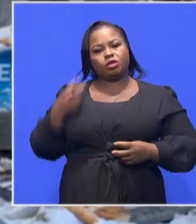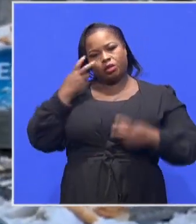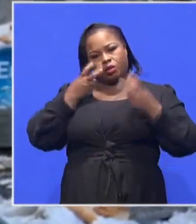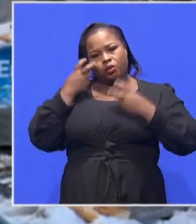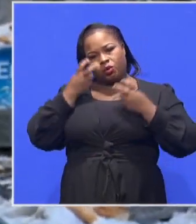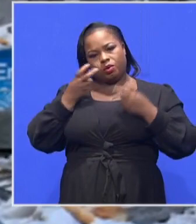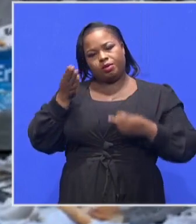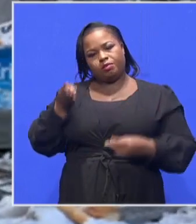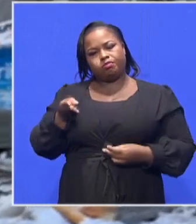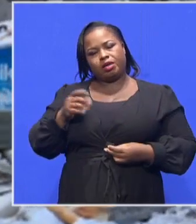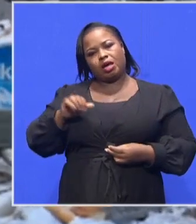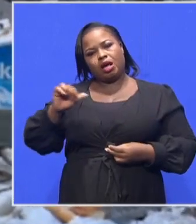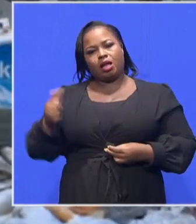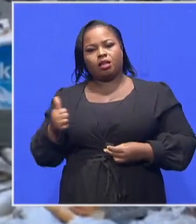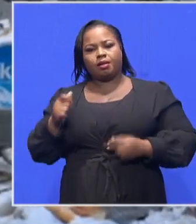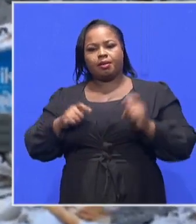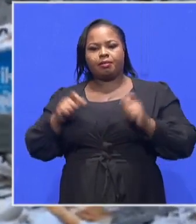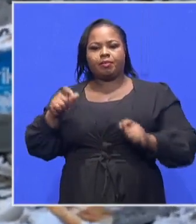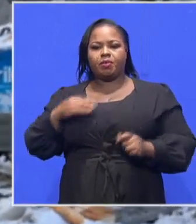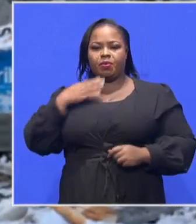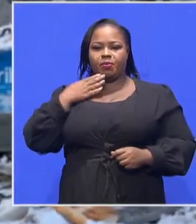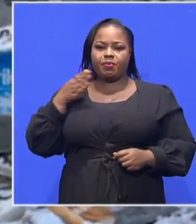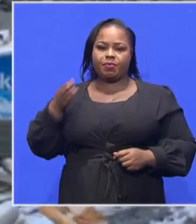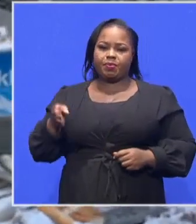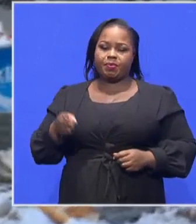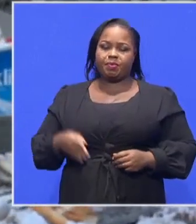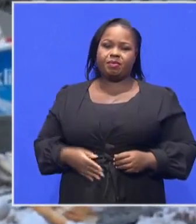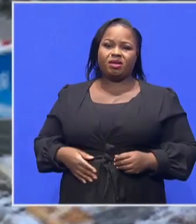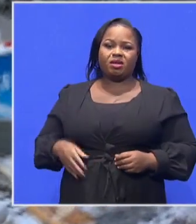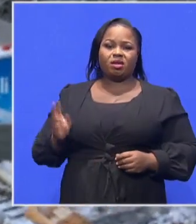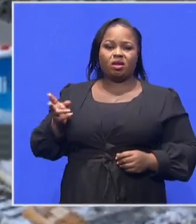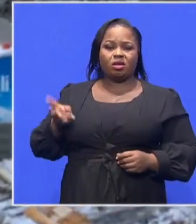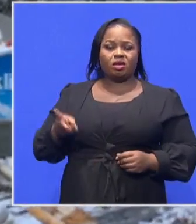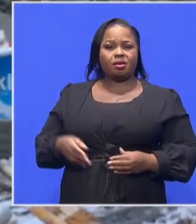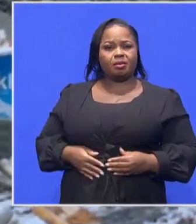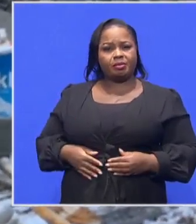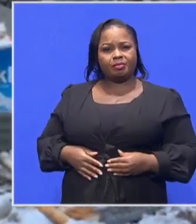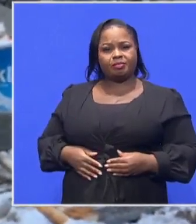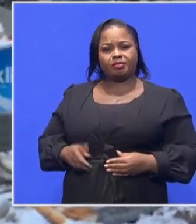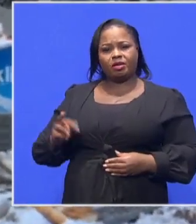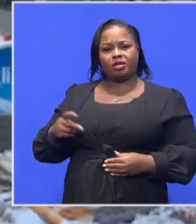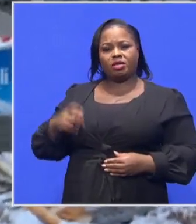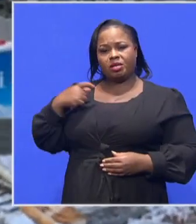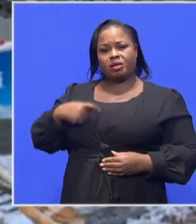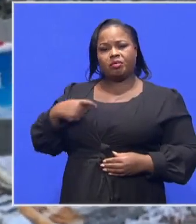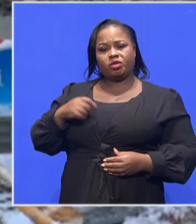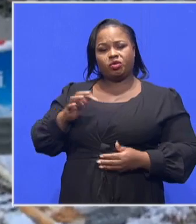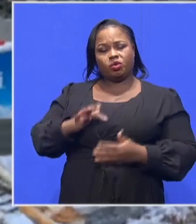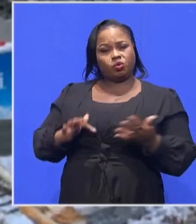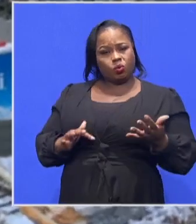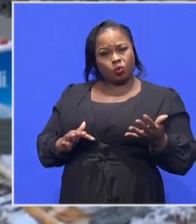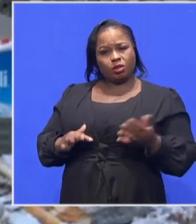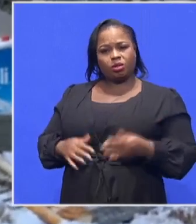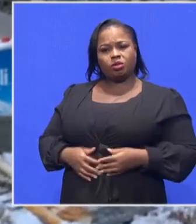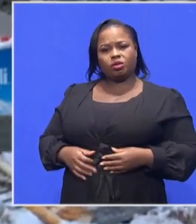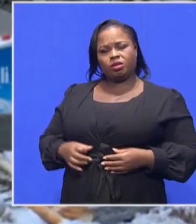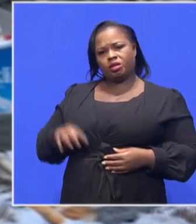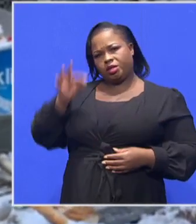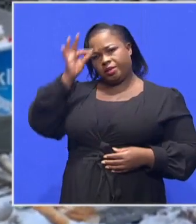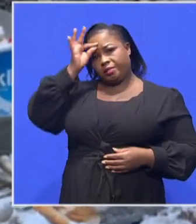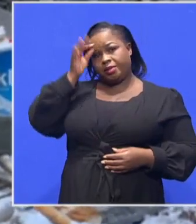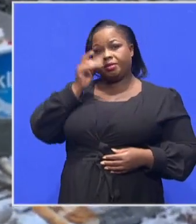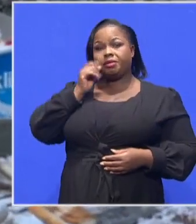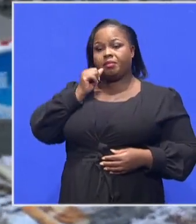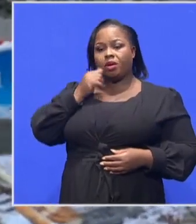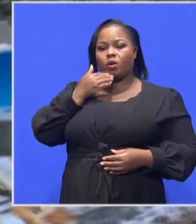rather than a rescue operation. And also a very personal story for one of the rescuers. One of the policemen that is